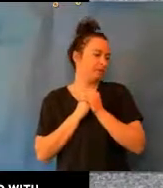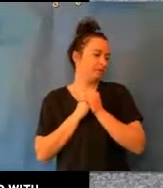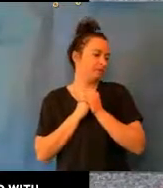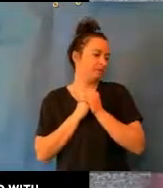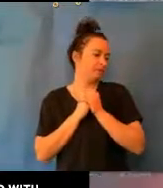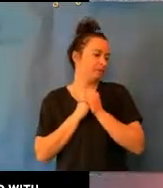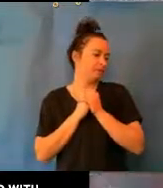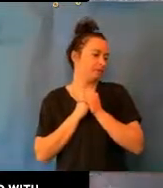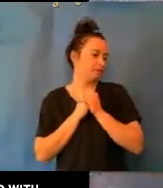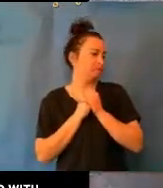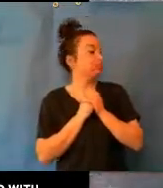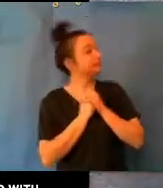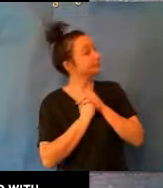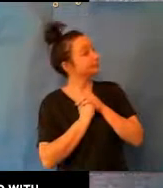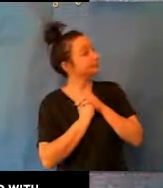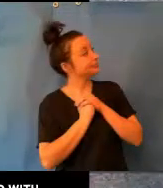And then our blocks,